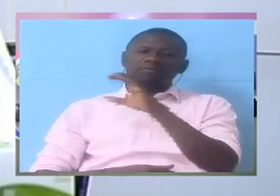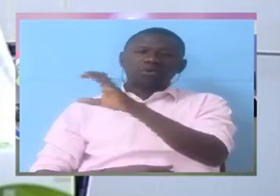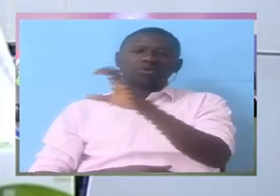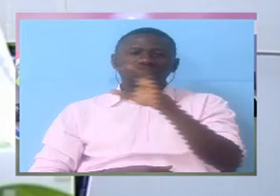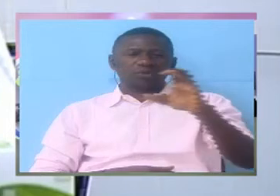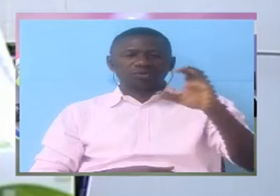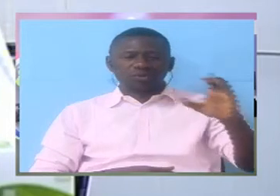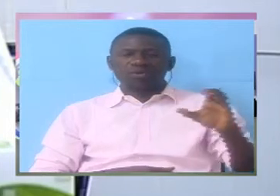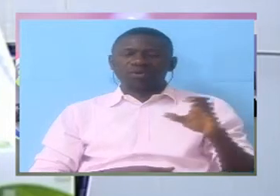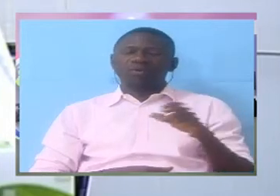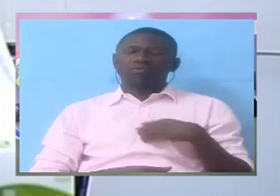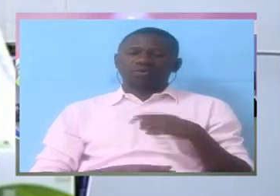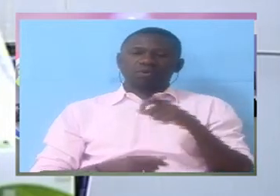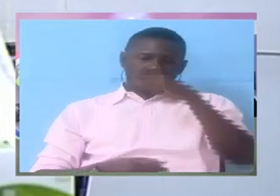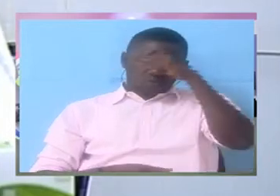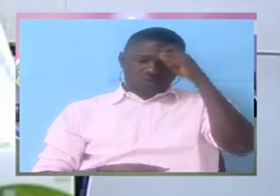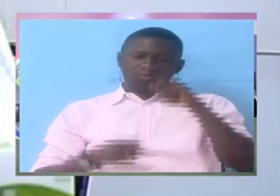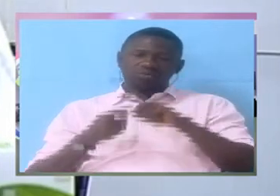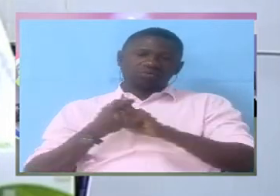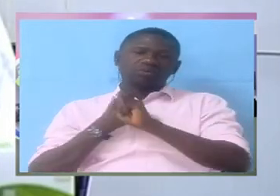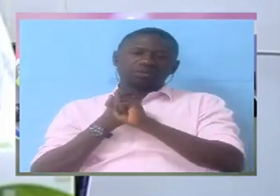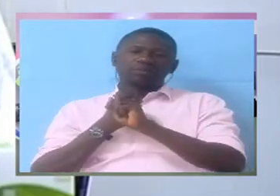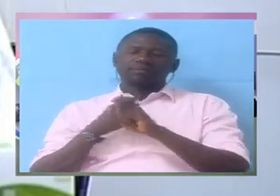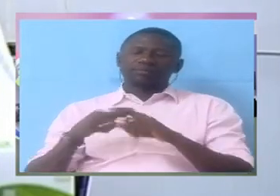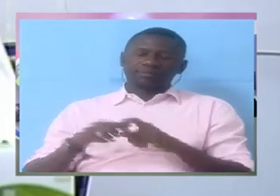bunyadi bankululu belela.